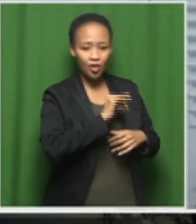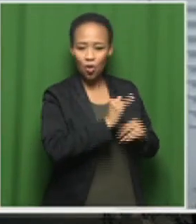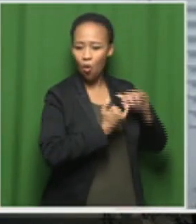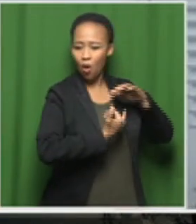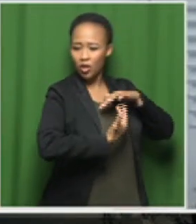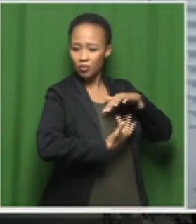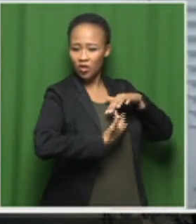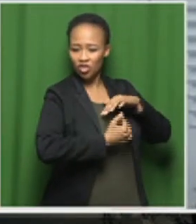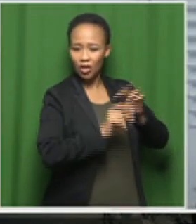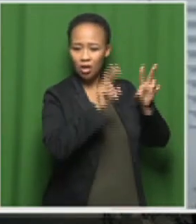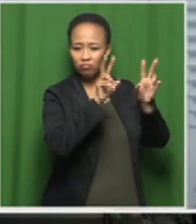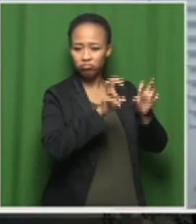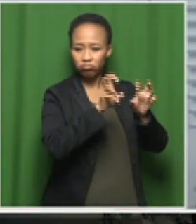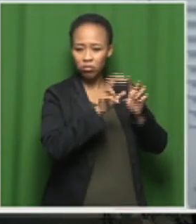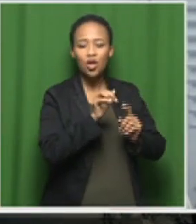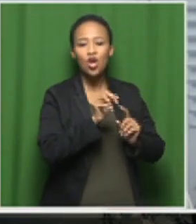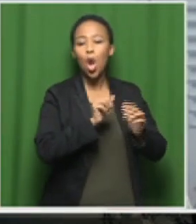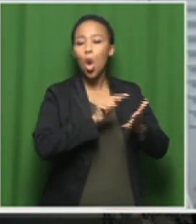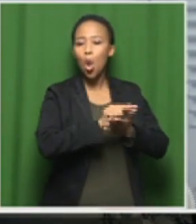about?